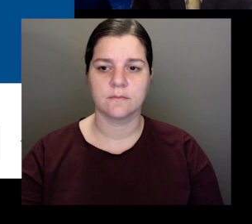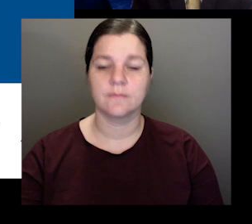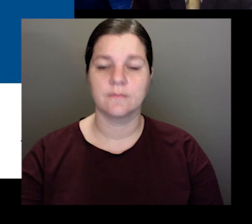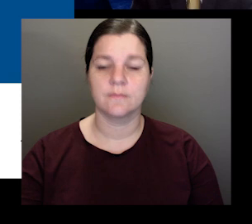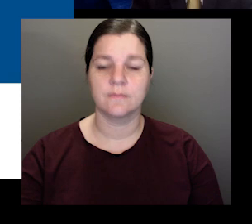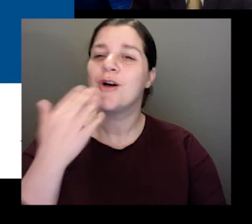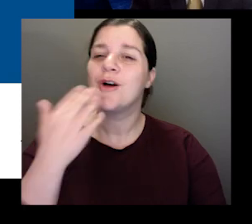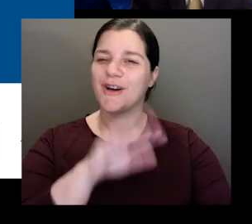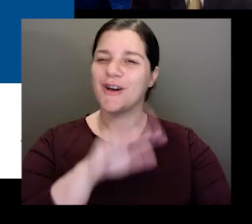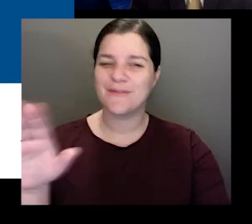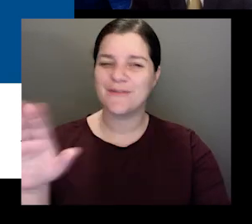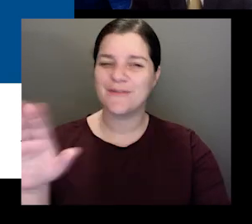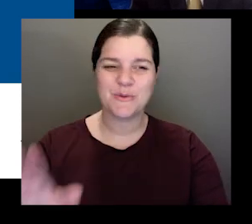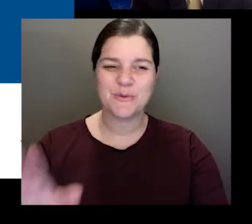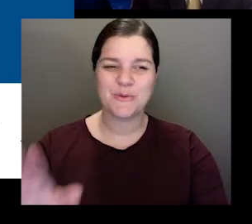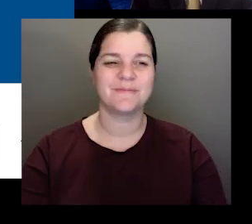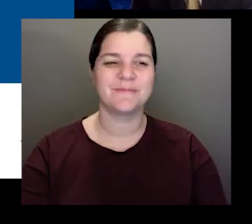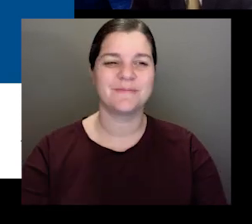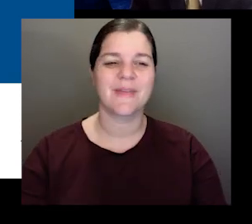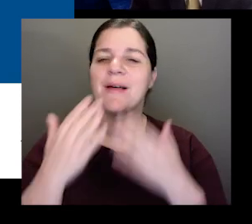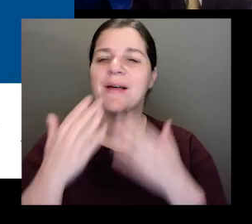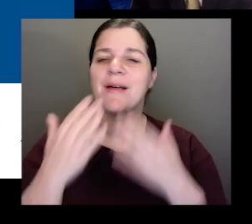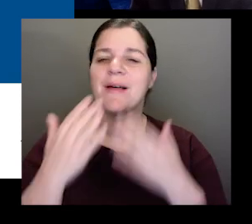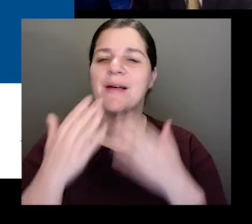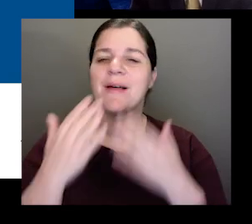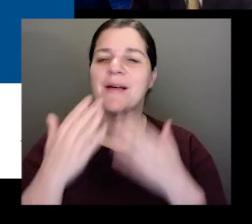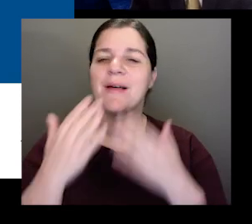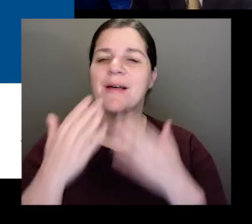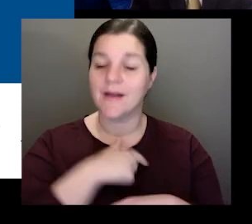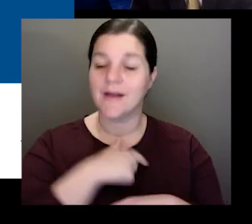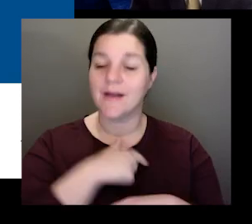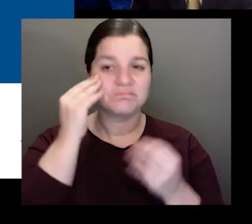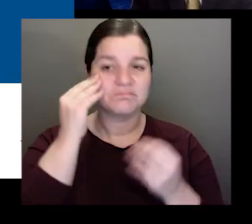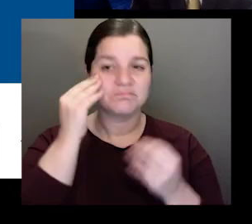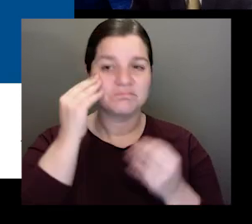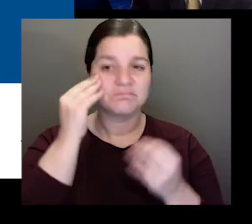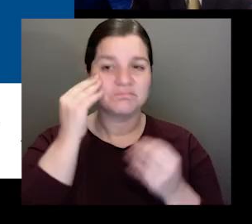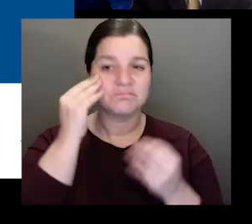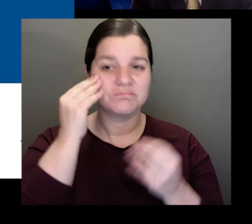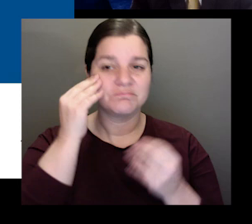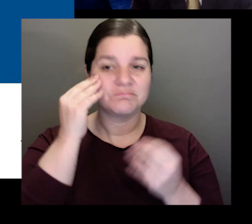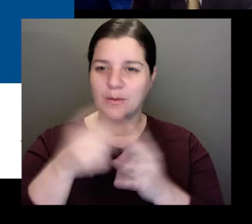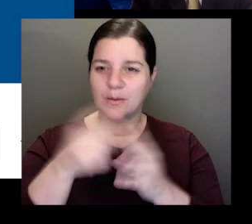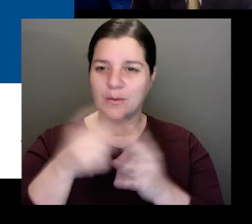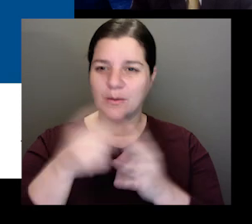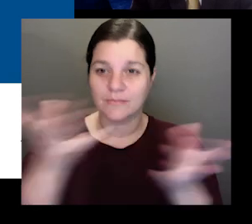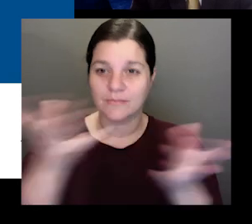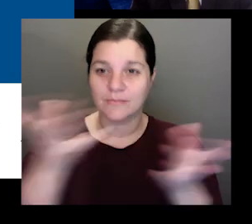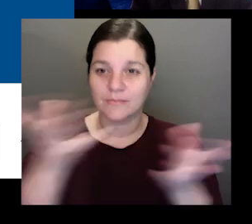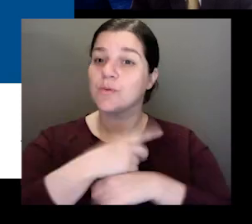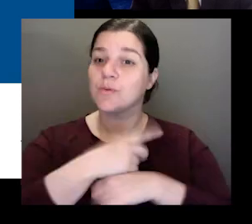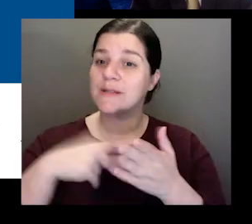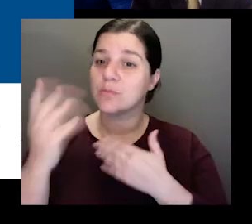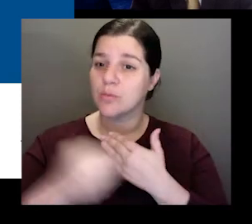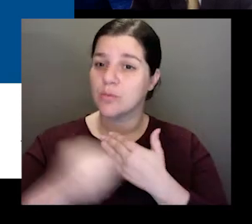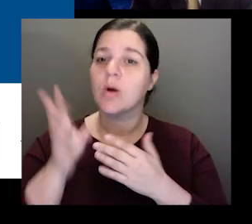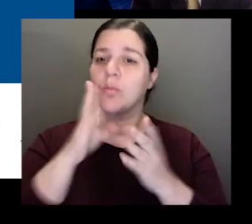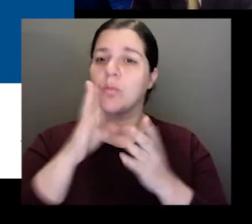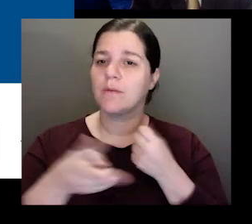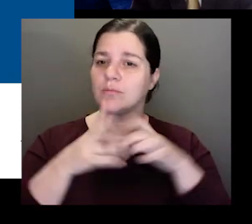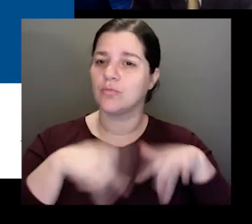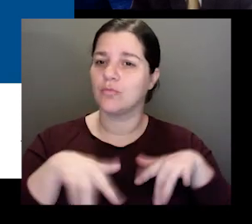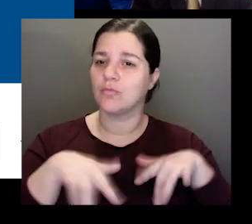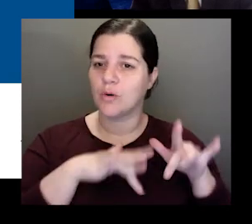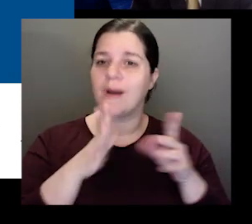Good afternoon, everyone, and thank you for joining us. Before we begin, I would like to notify you that today's program is being recorded and